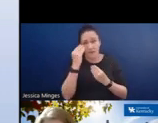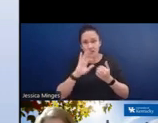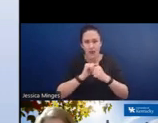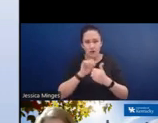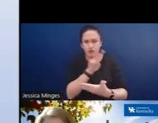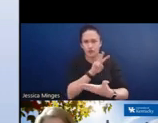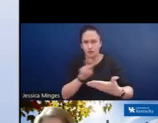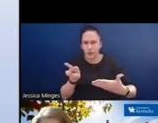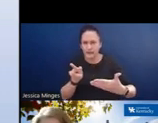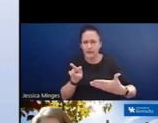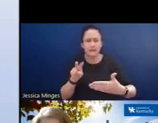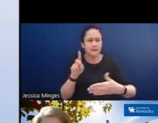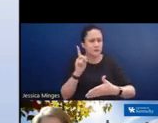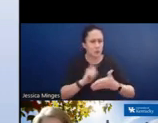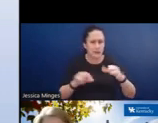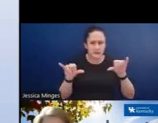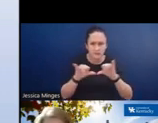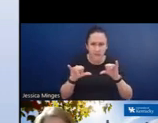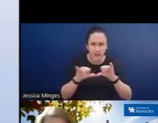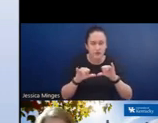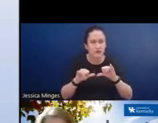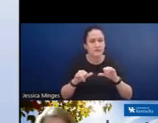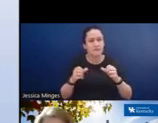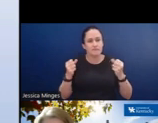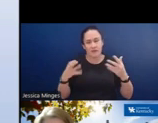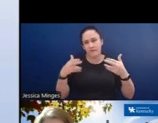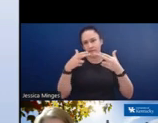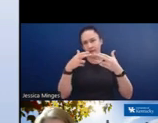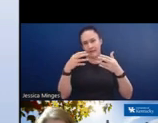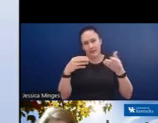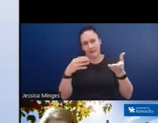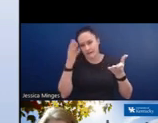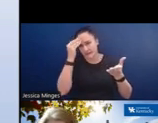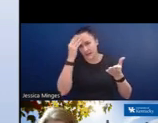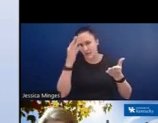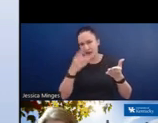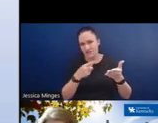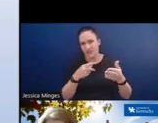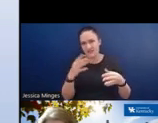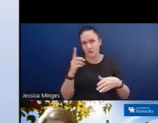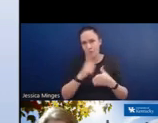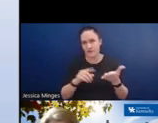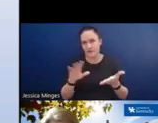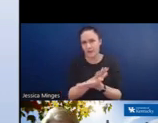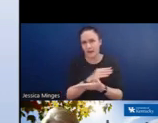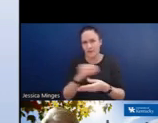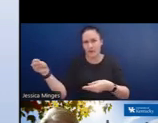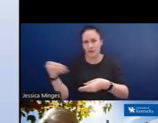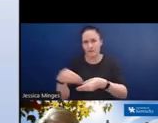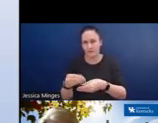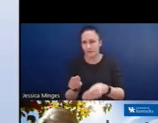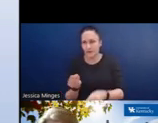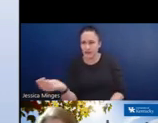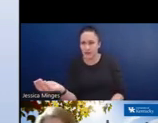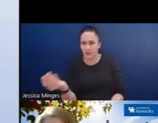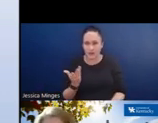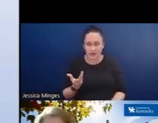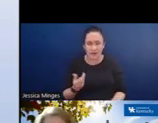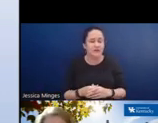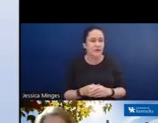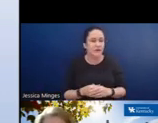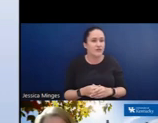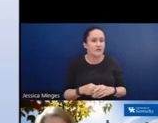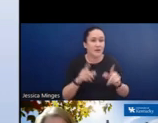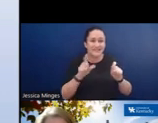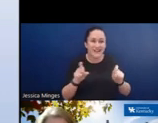what it's measuring. A lot of this information that I have on these slides is what we pass out in the educational inserts. So testing urine for pregnancy, we're testing a